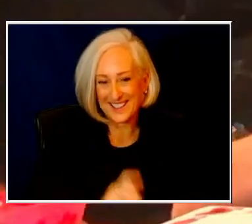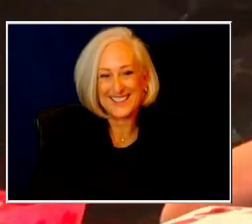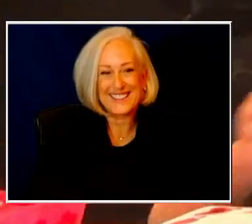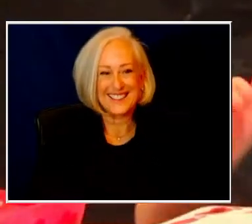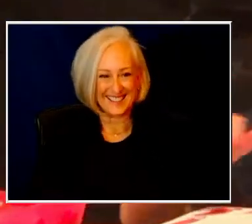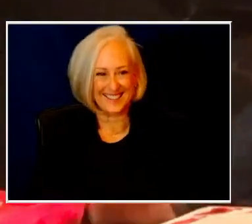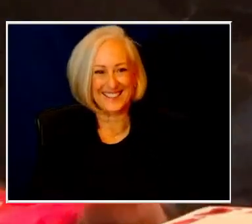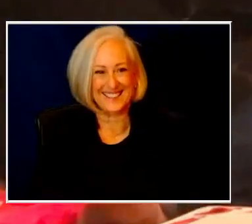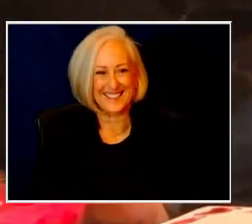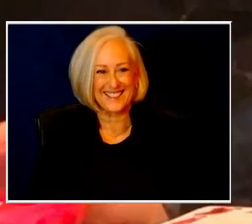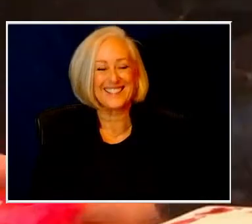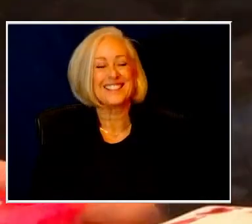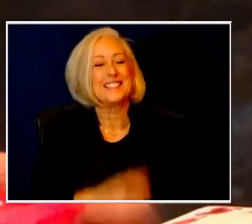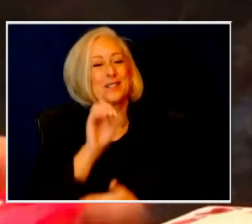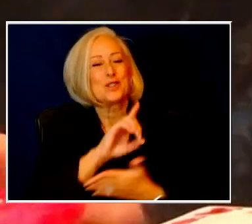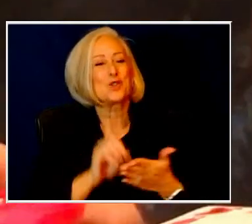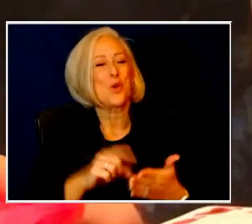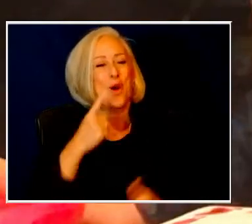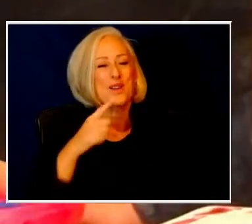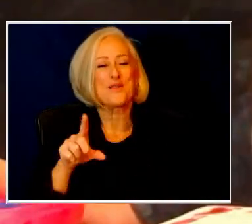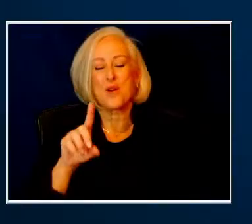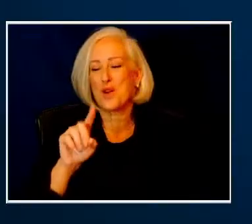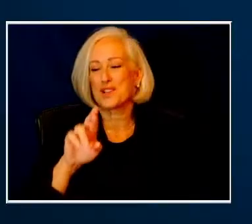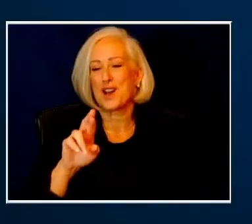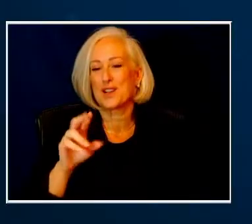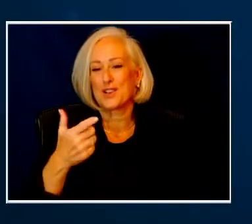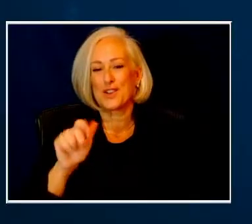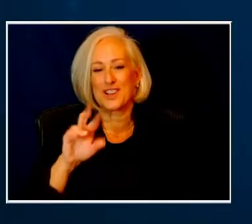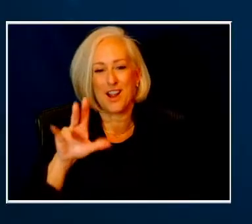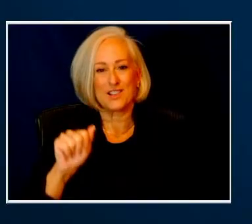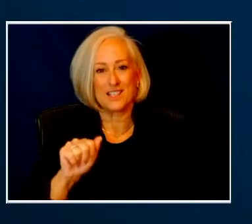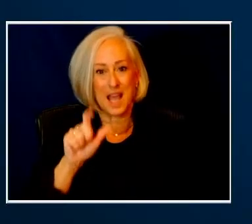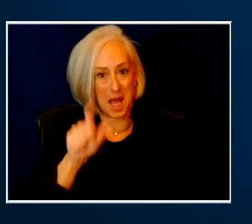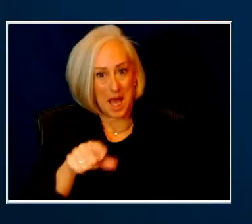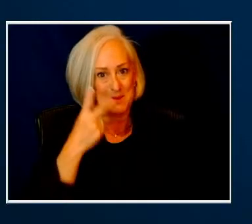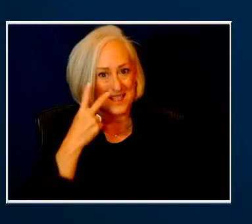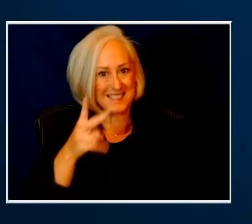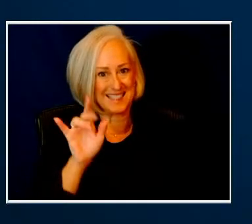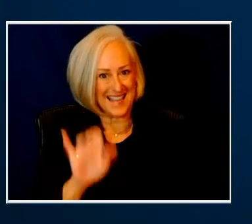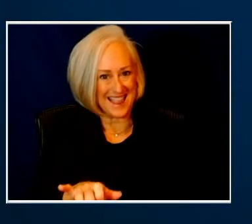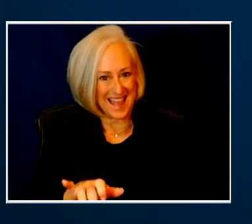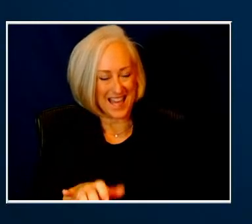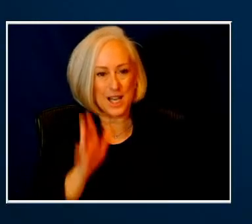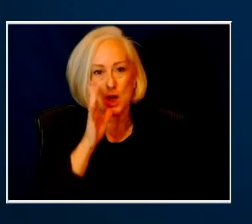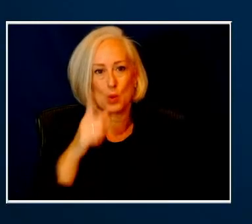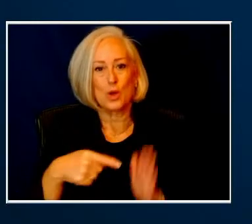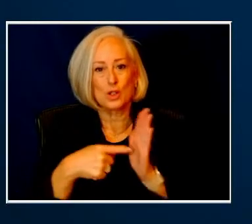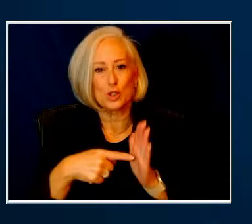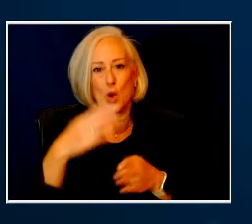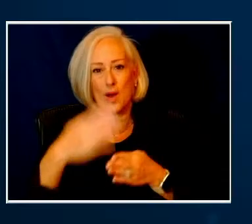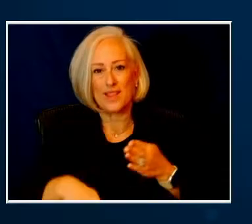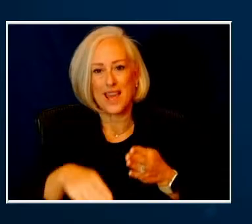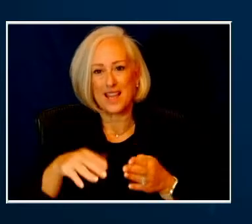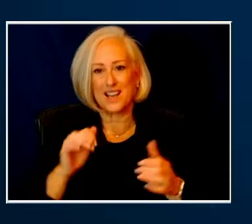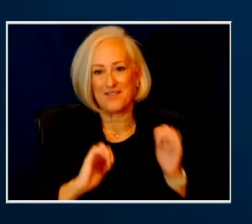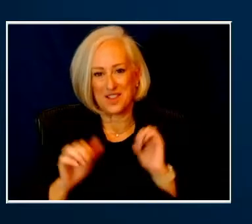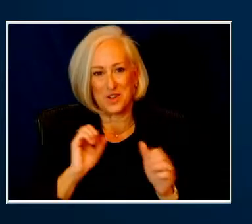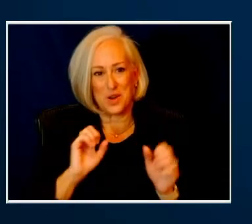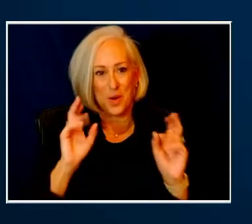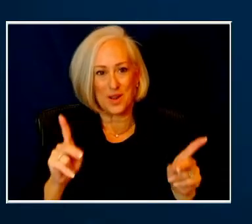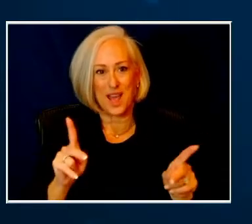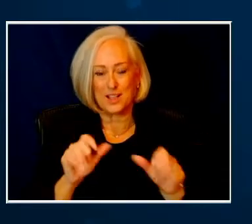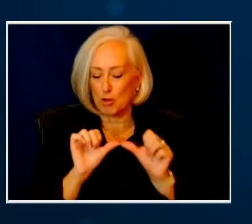for Dr. Garcia. Oh, I got to see that. We are going to show that at the end of the show for sure. So get working on that.